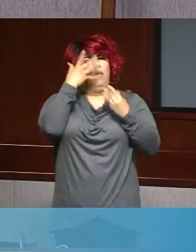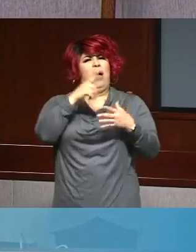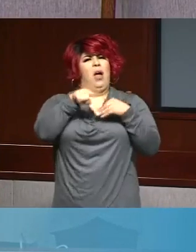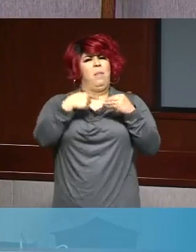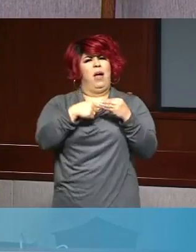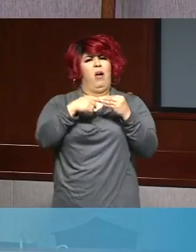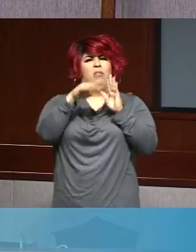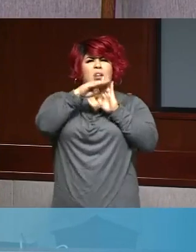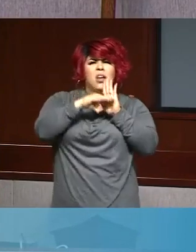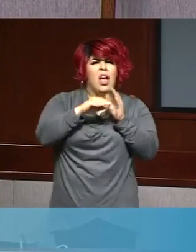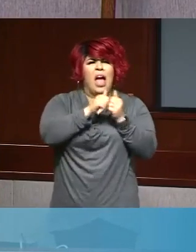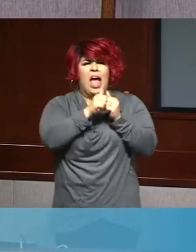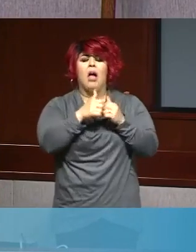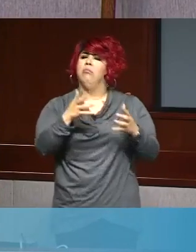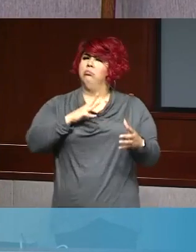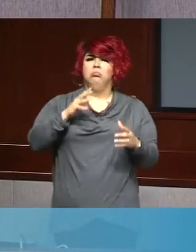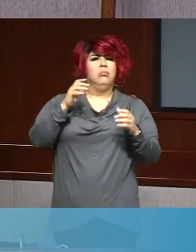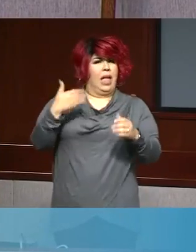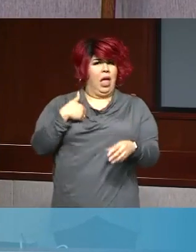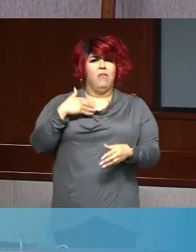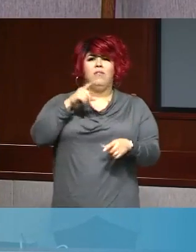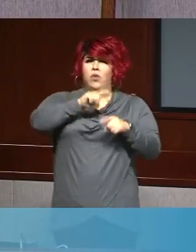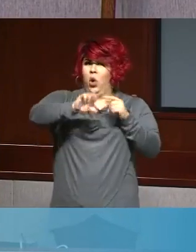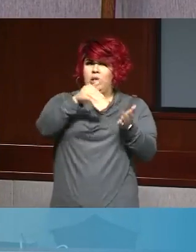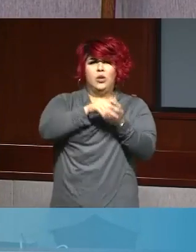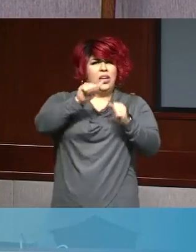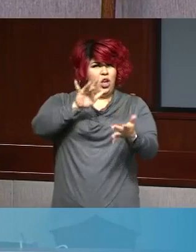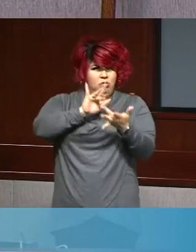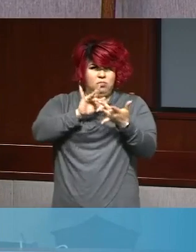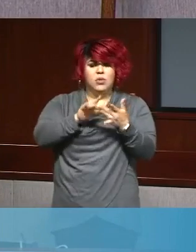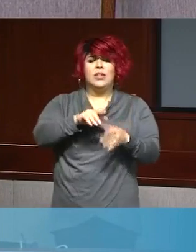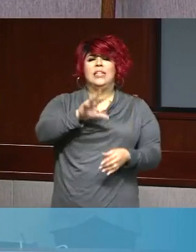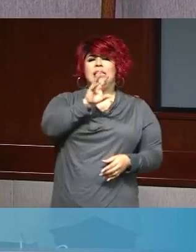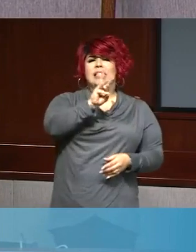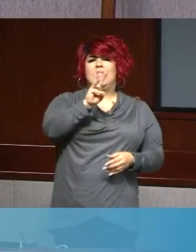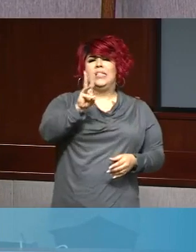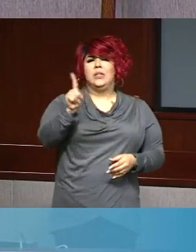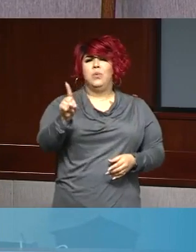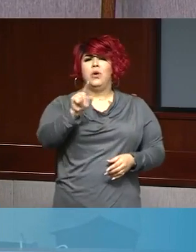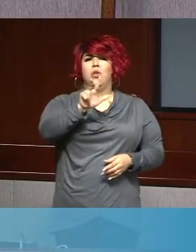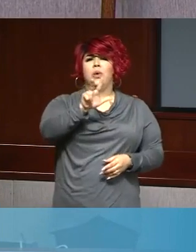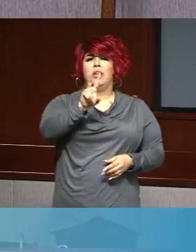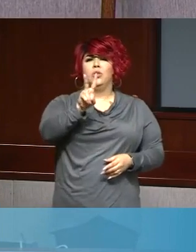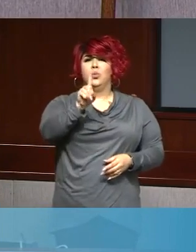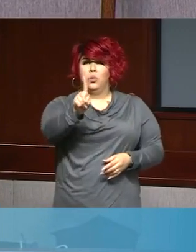is available to you to help you walk through that guidance. Their phone number is